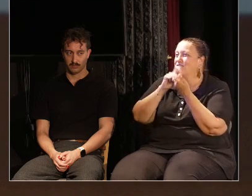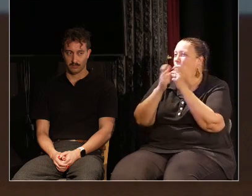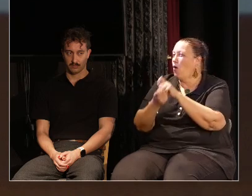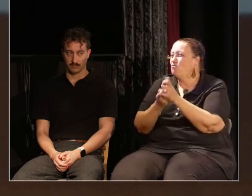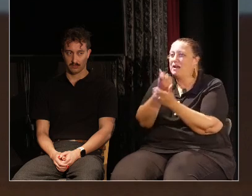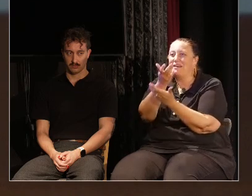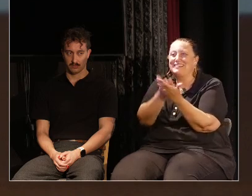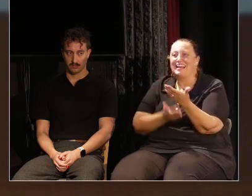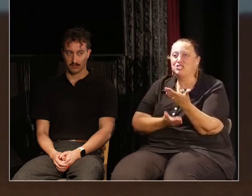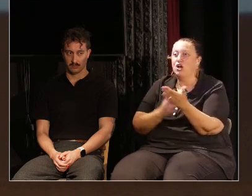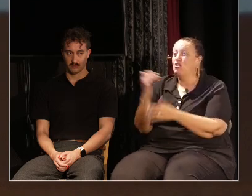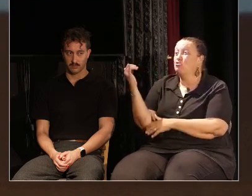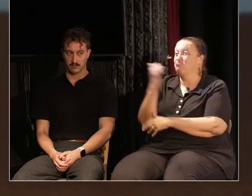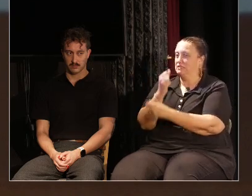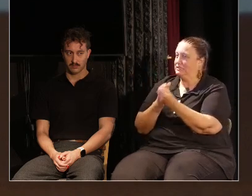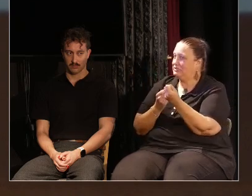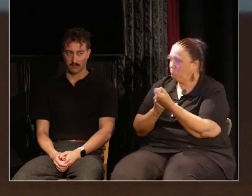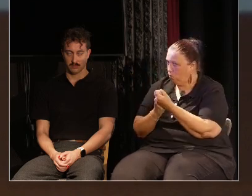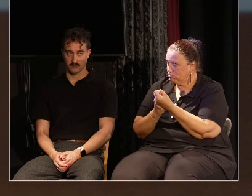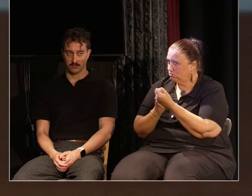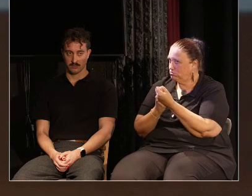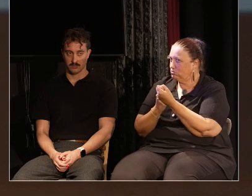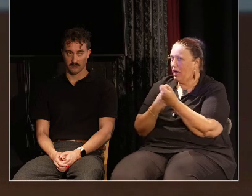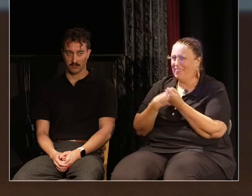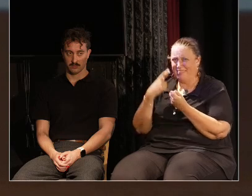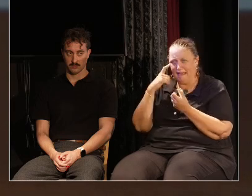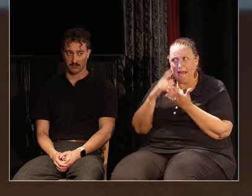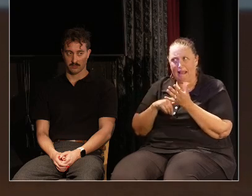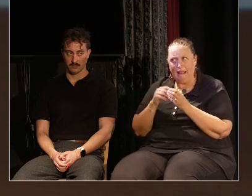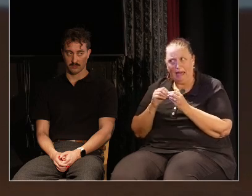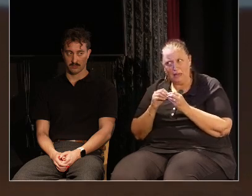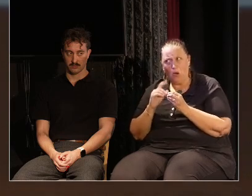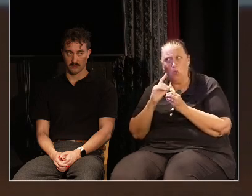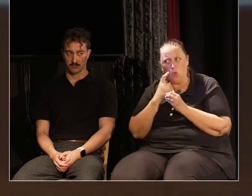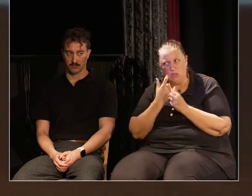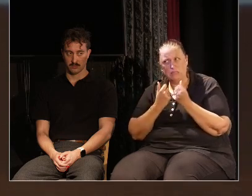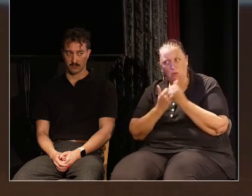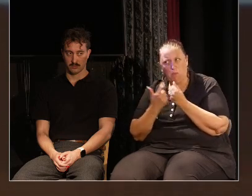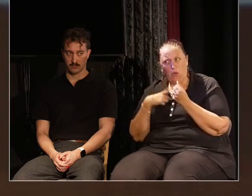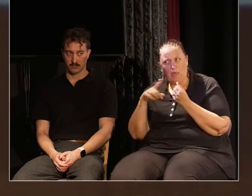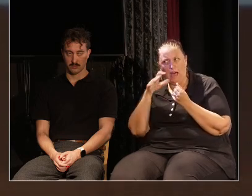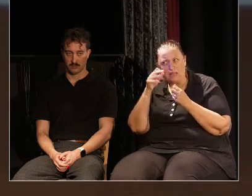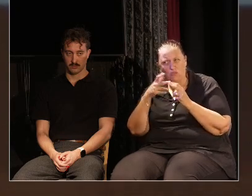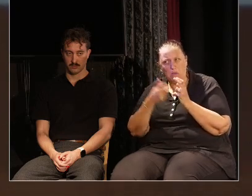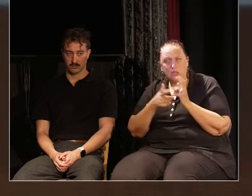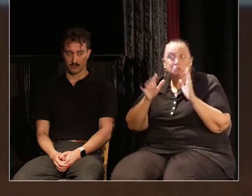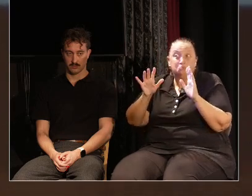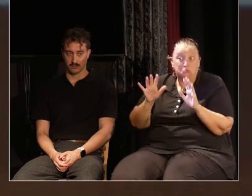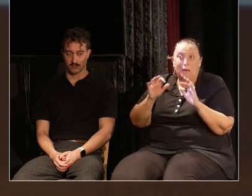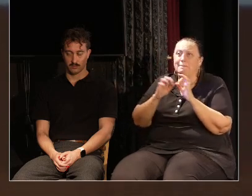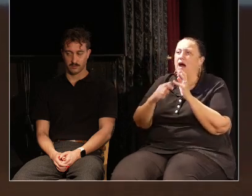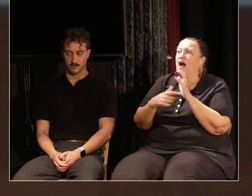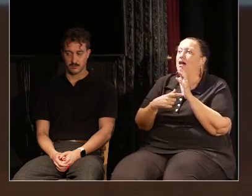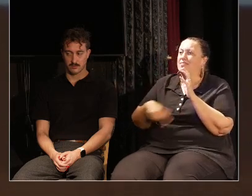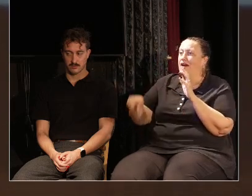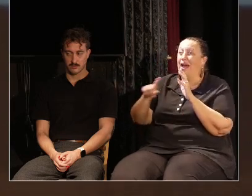which we all the Greens supported, and I would think that Labor would as well, since they asked for those recommendations.